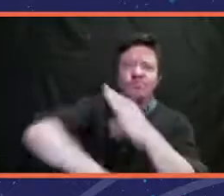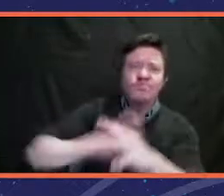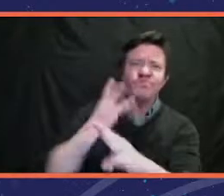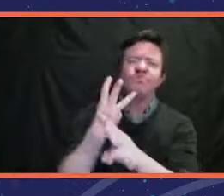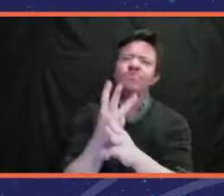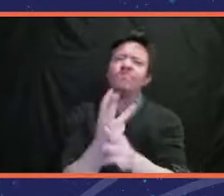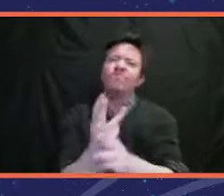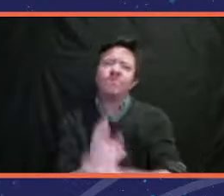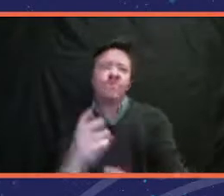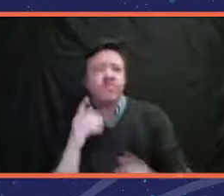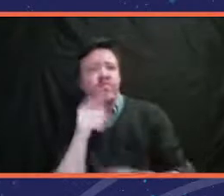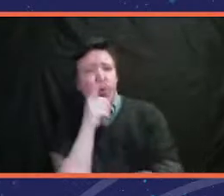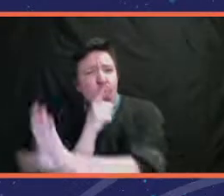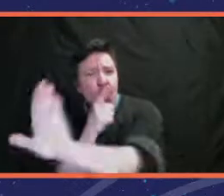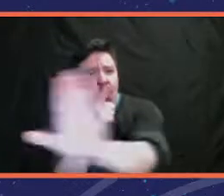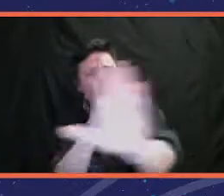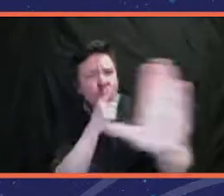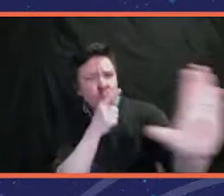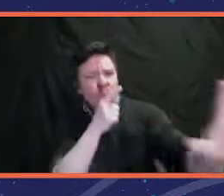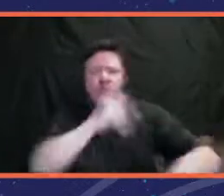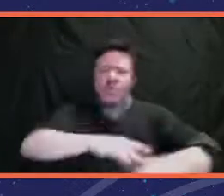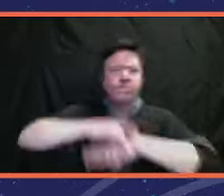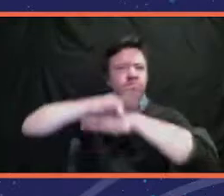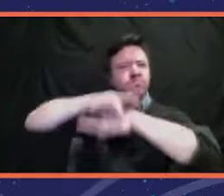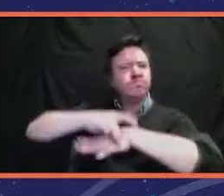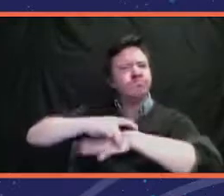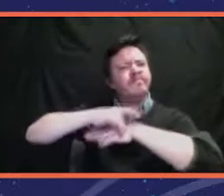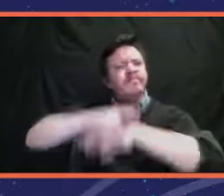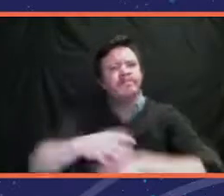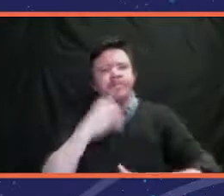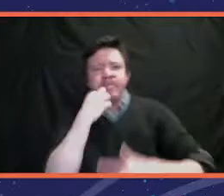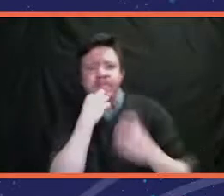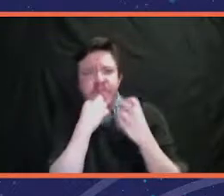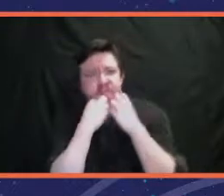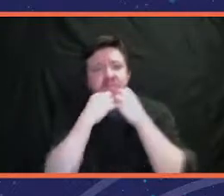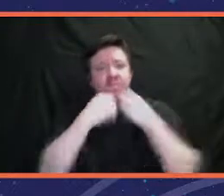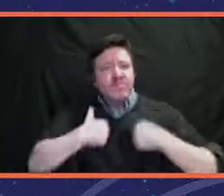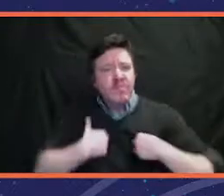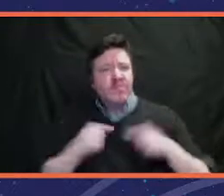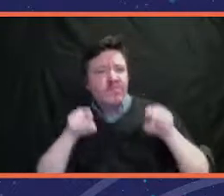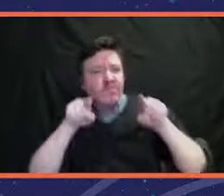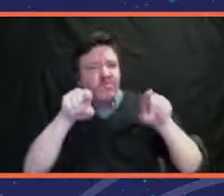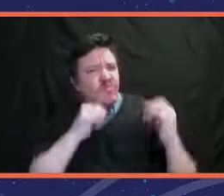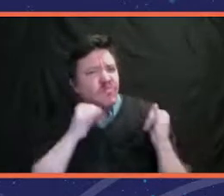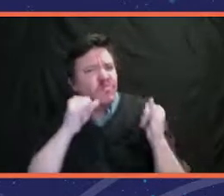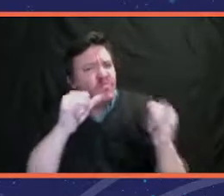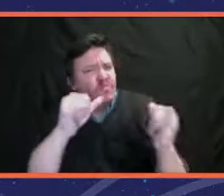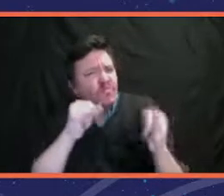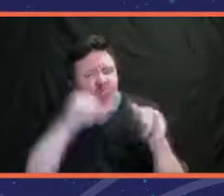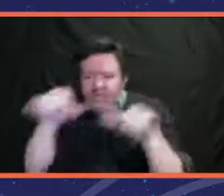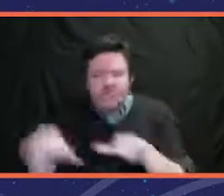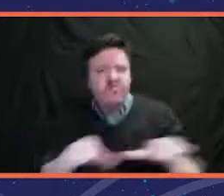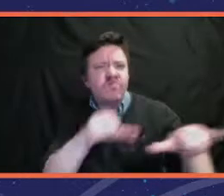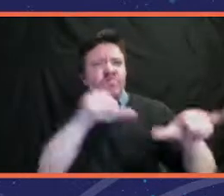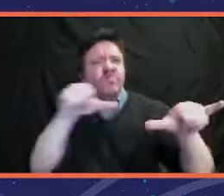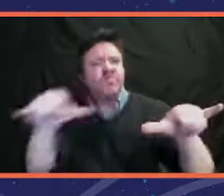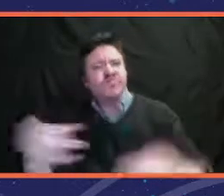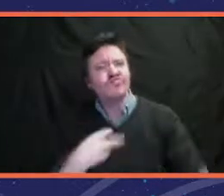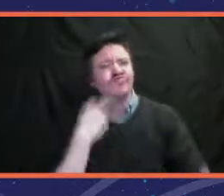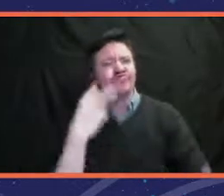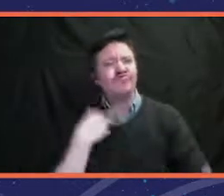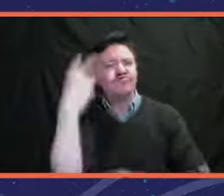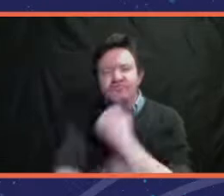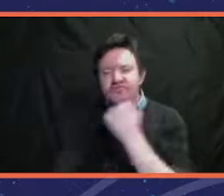world is this one? You, me, we all gonna hit our voices. Rise up